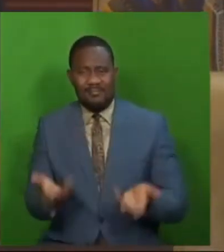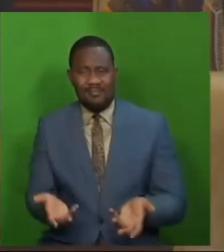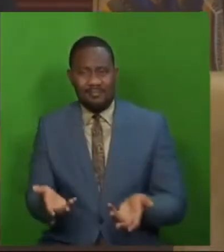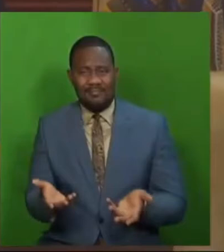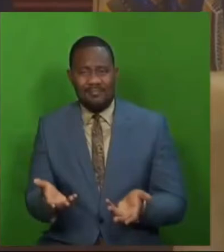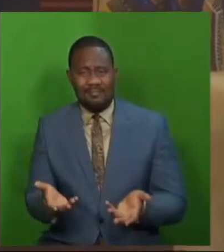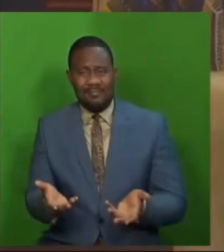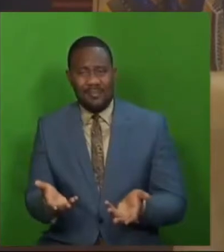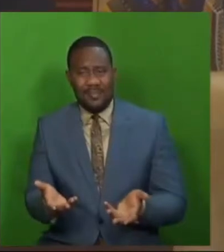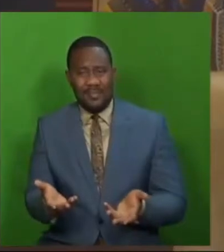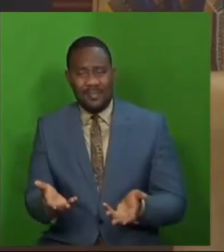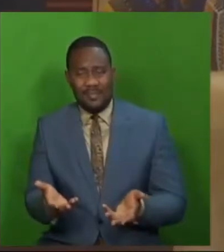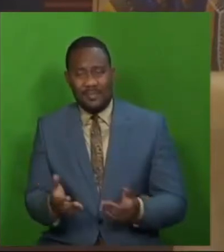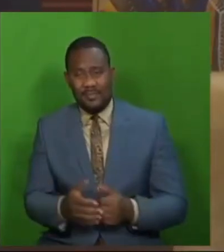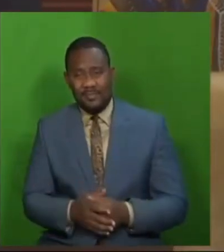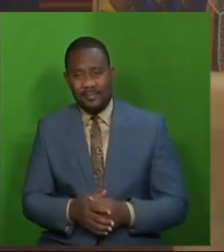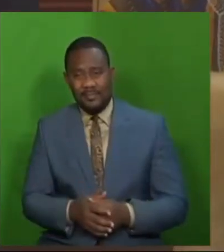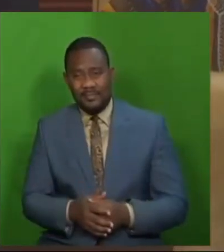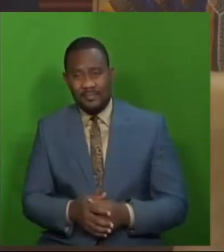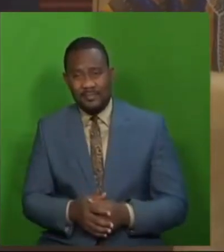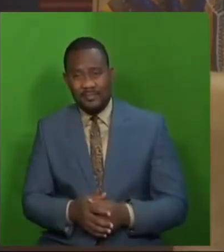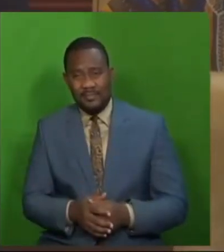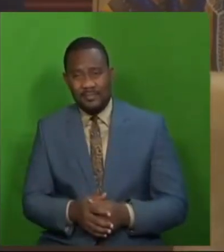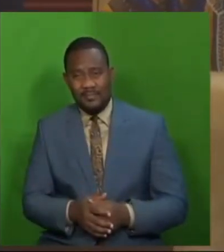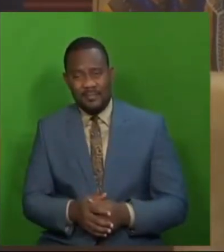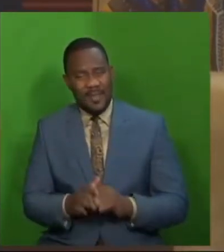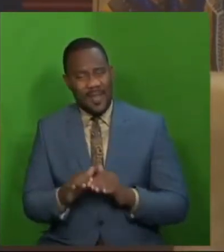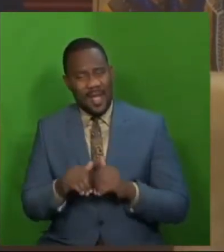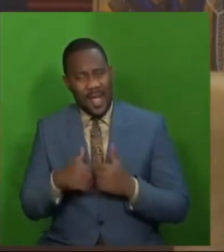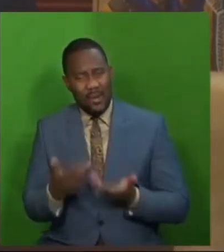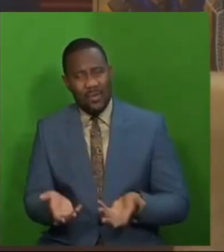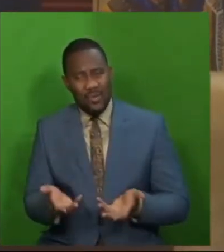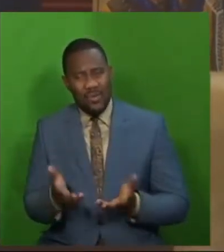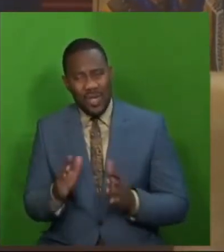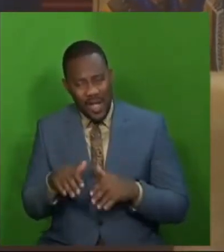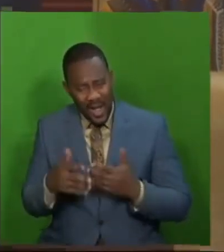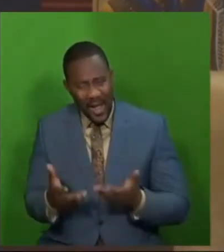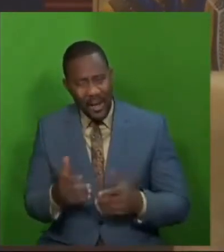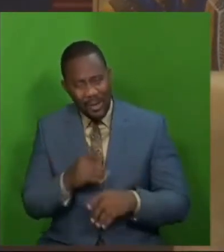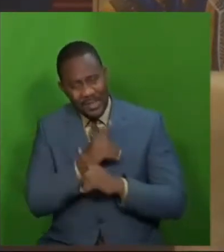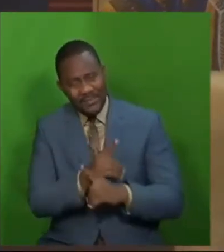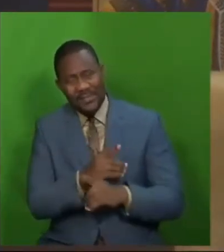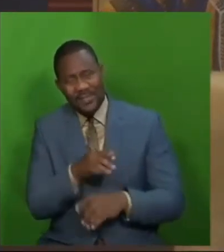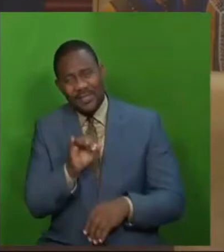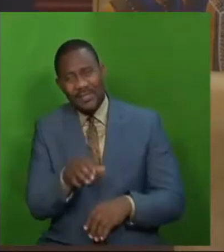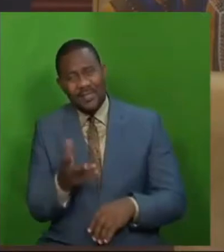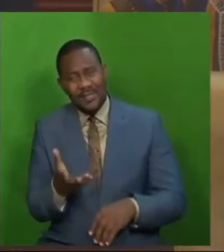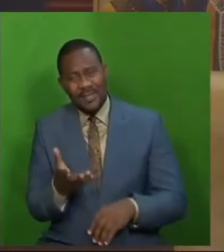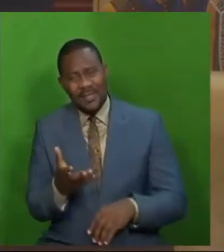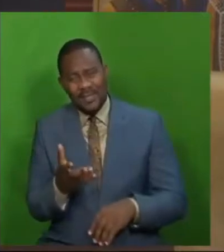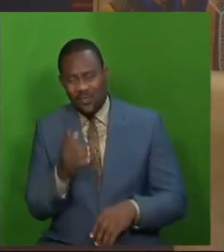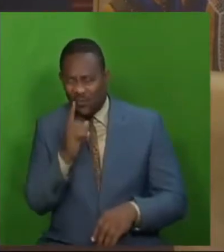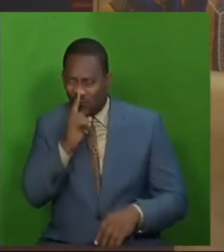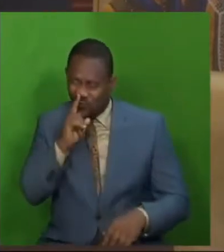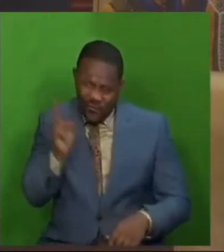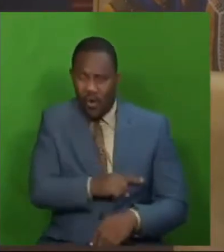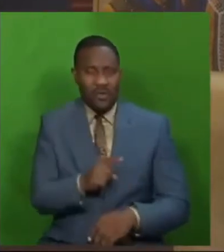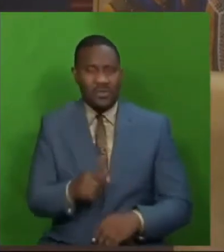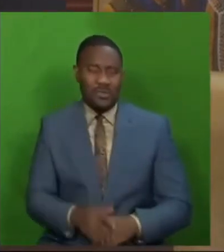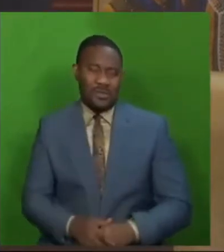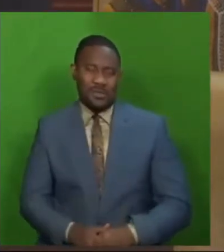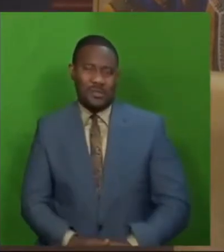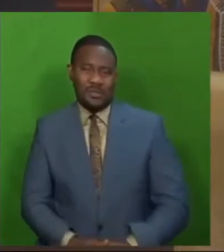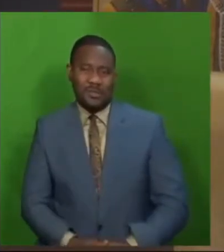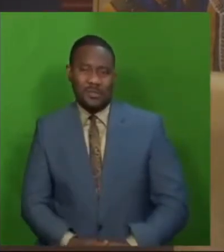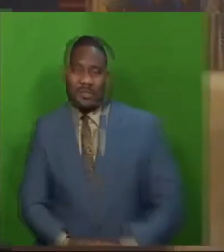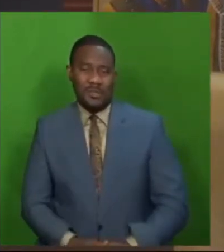Mr. Speaker, how can you defend this? This is palpably false. And we